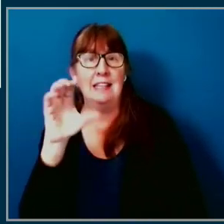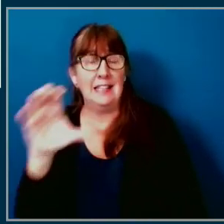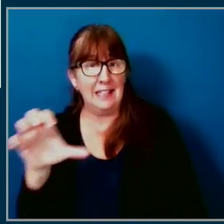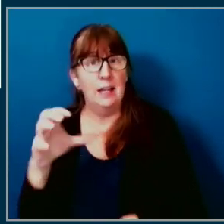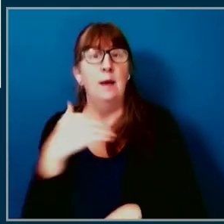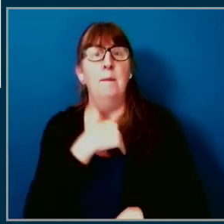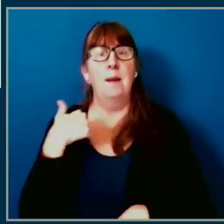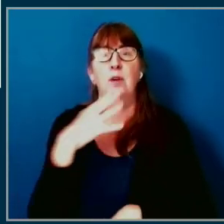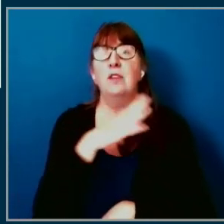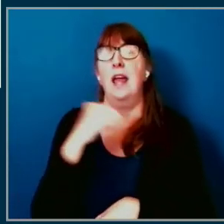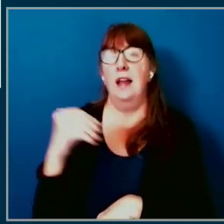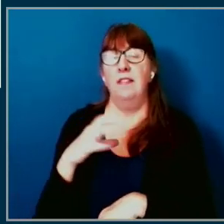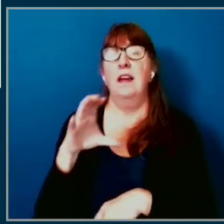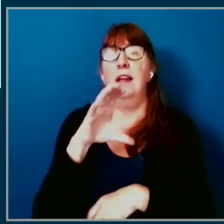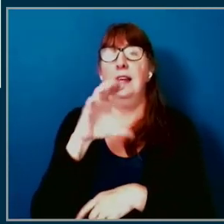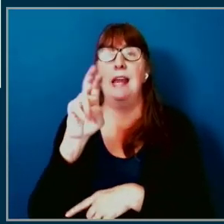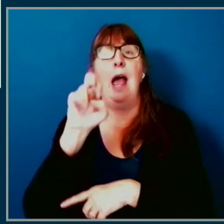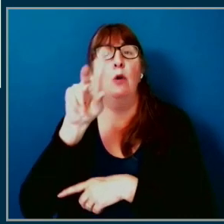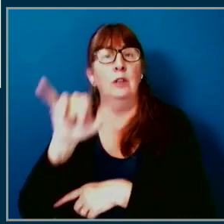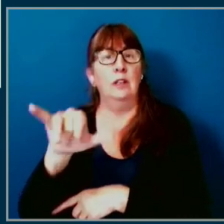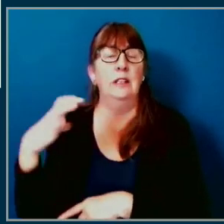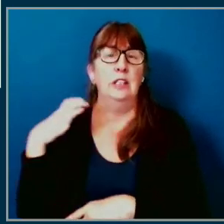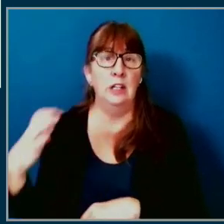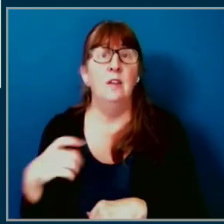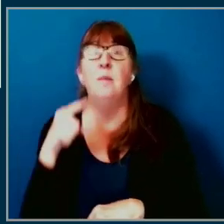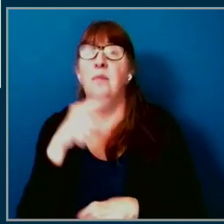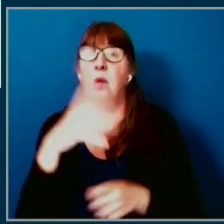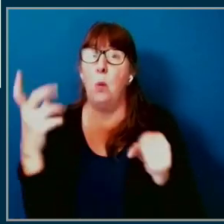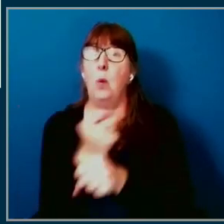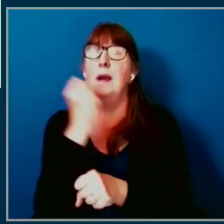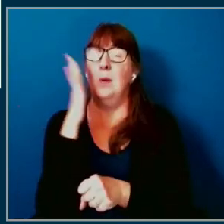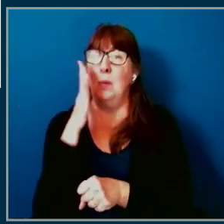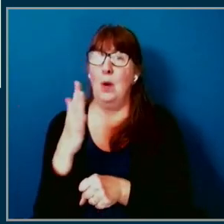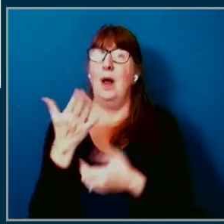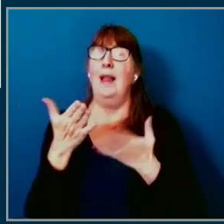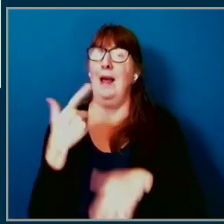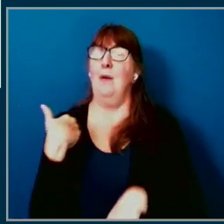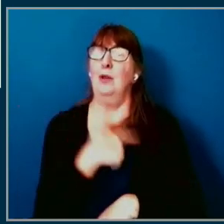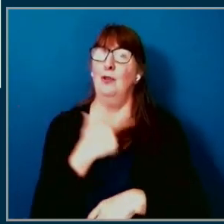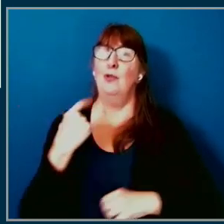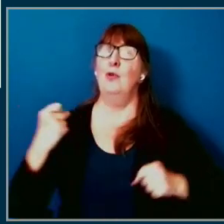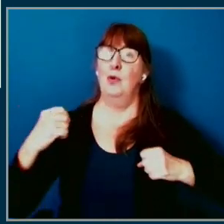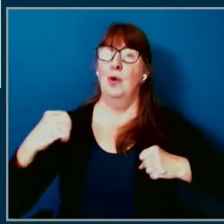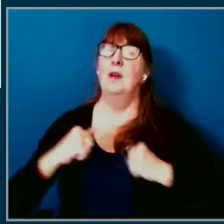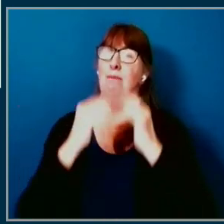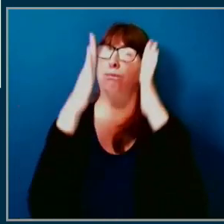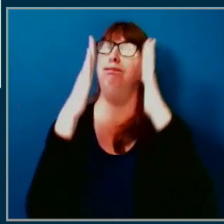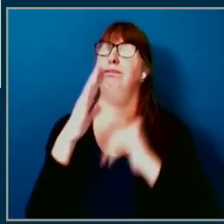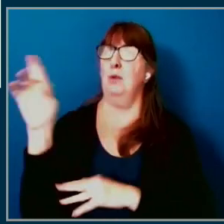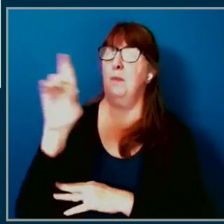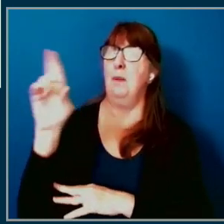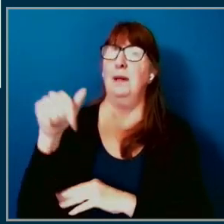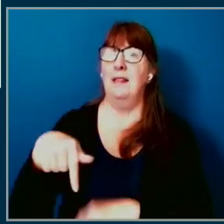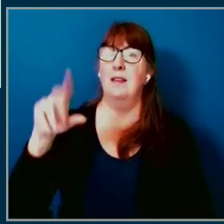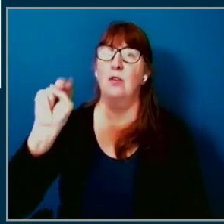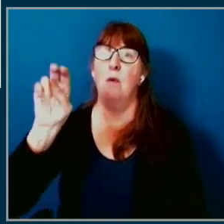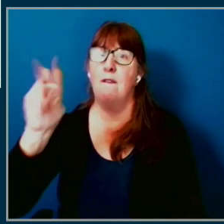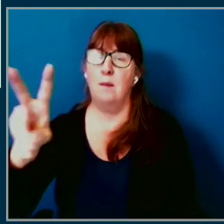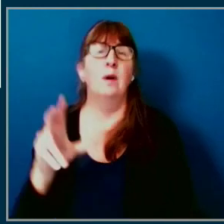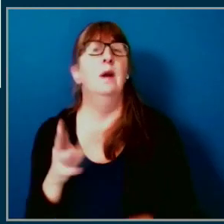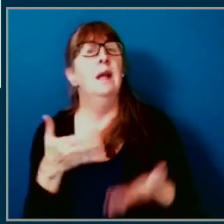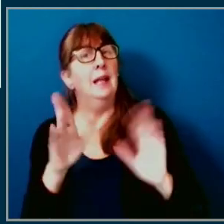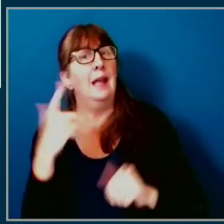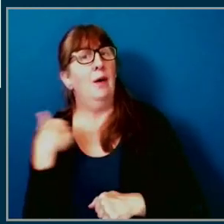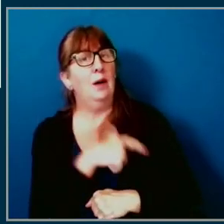This winning coalition is going to be enough for us to take on a Republican in November. This coalition also includes elected officials and